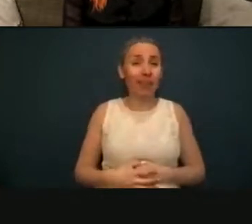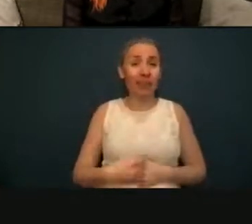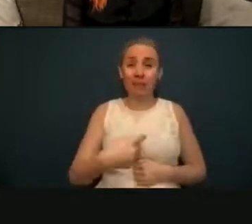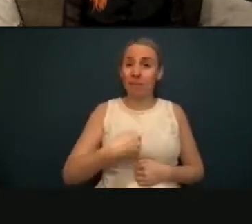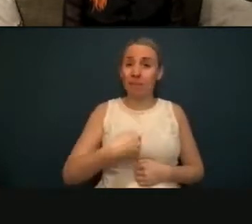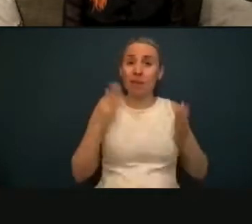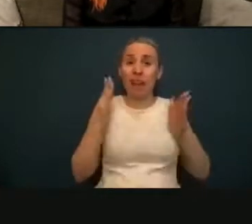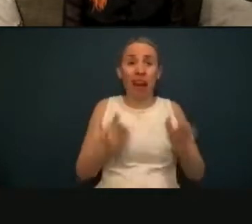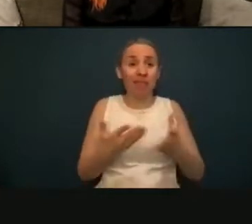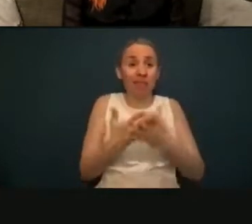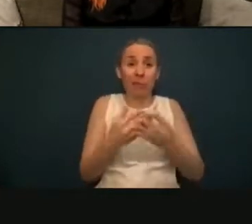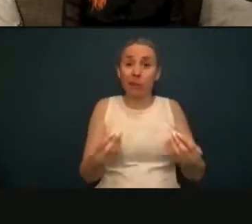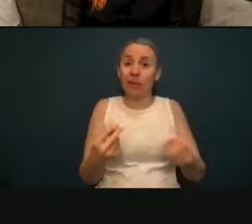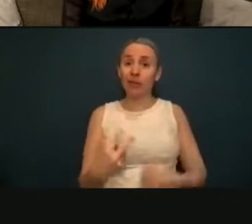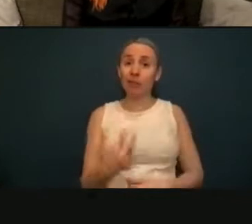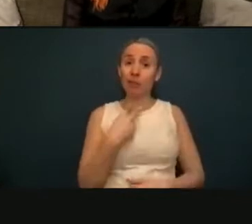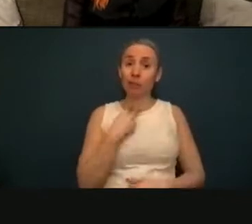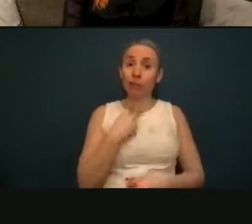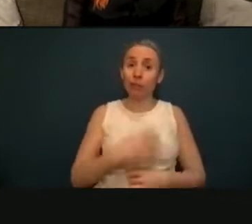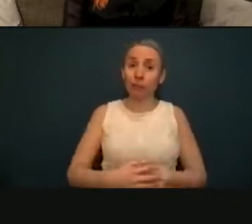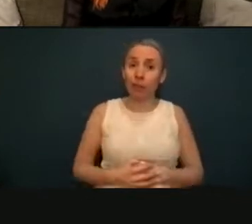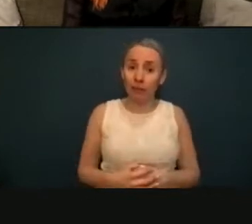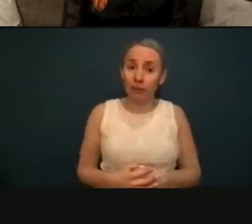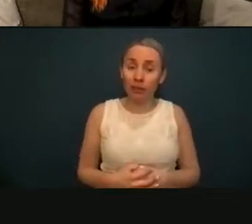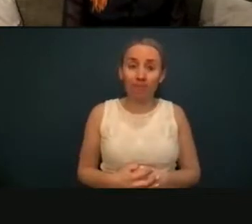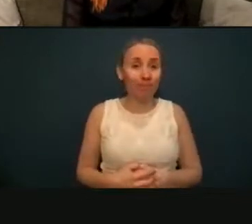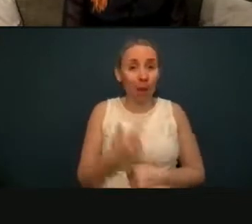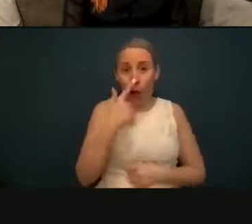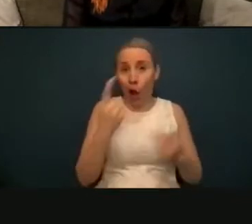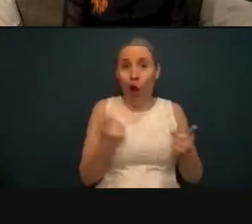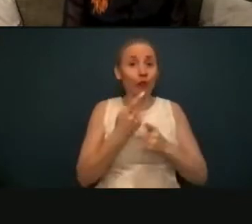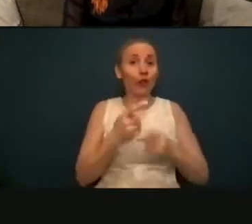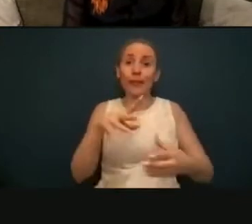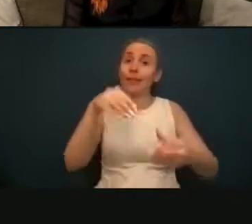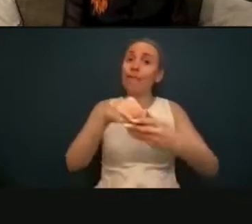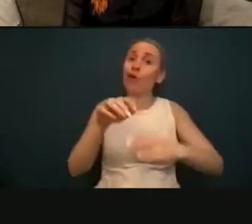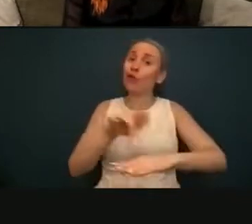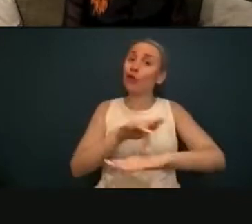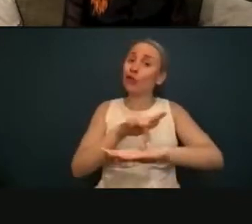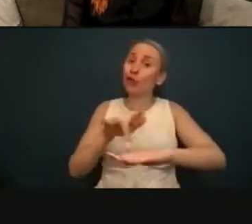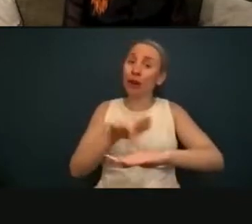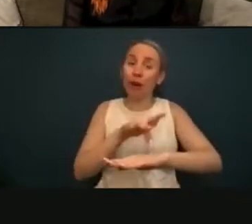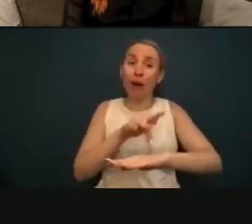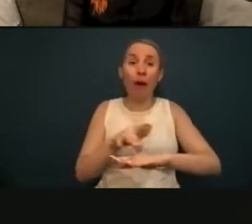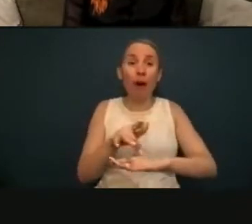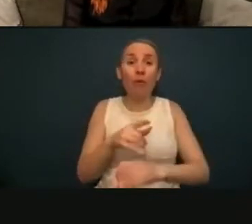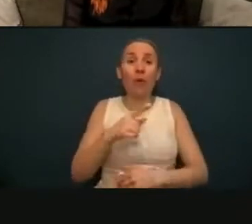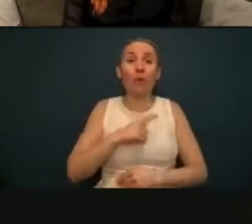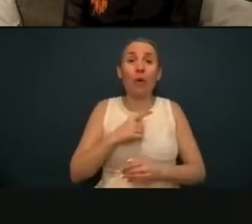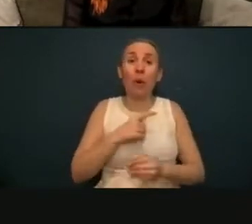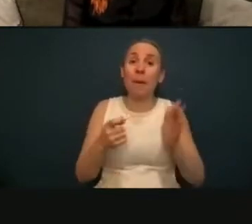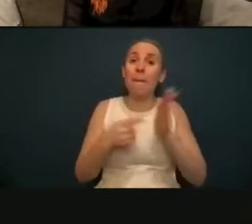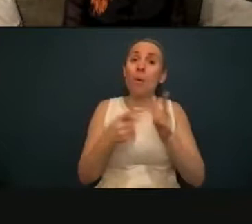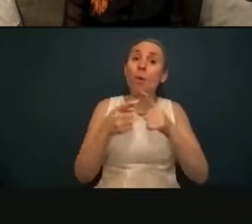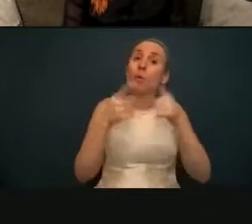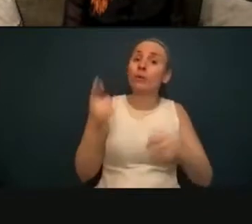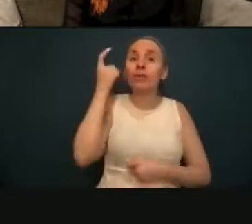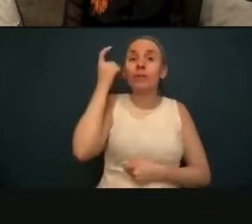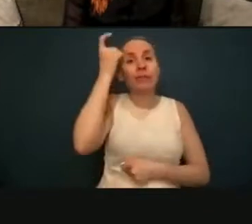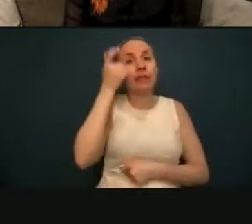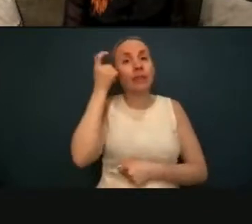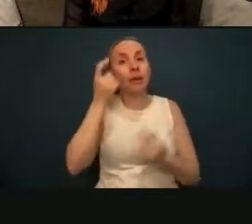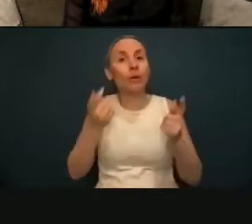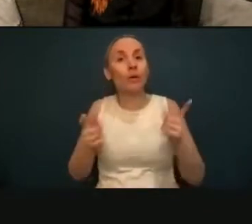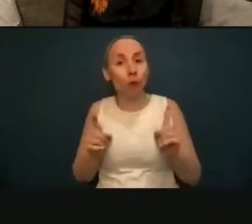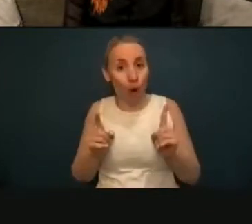unfortunately miss. So I think the important thing going forward that people need to think about is, rather than just thinking